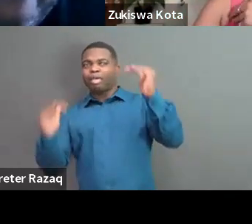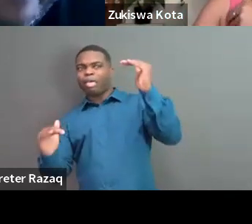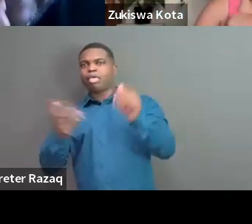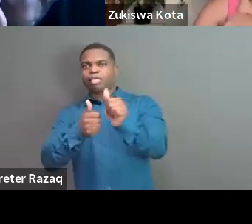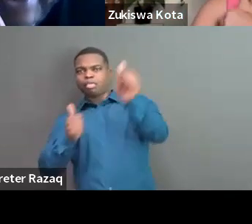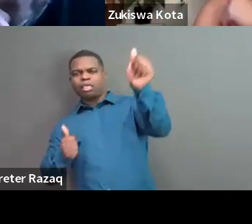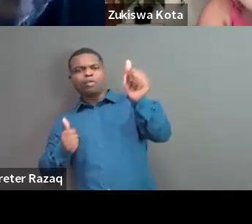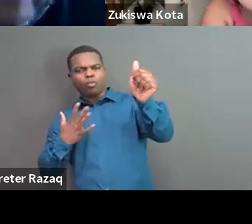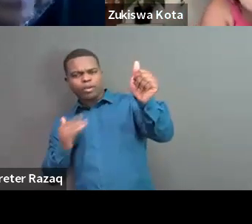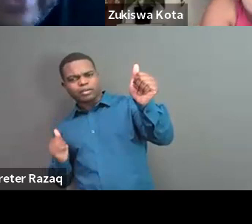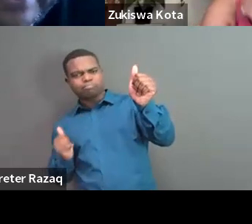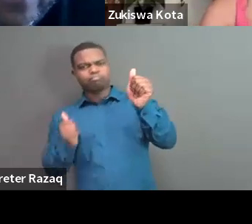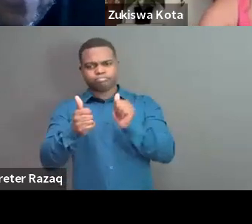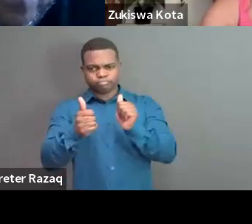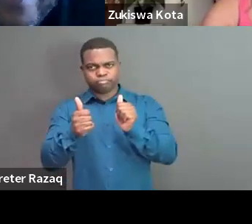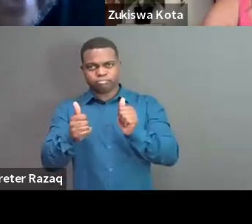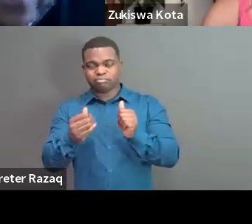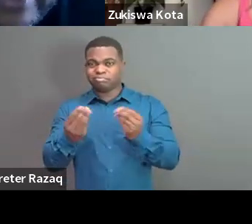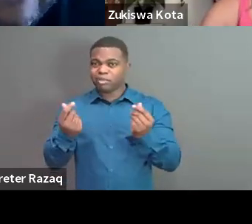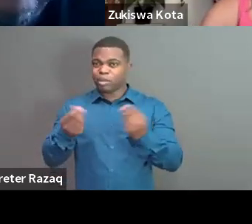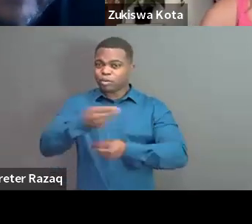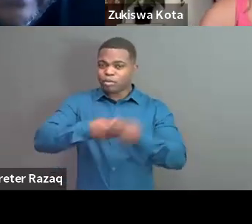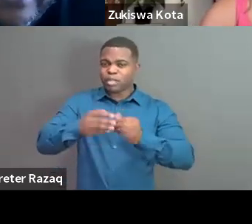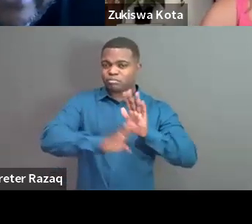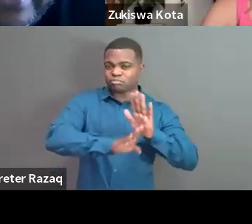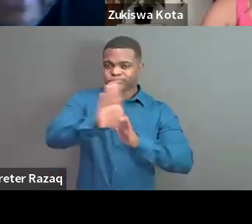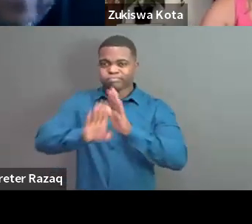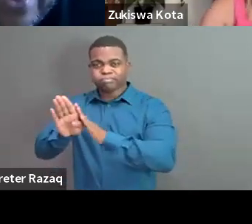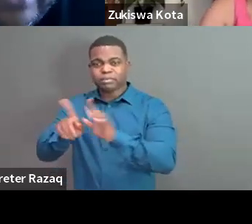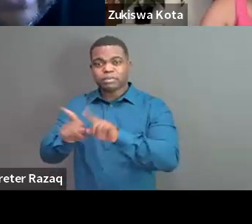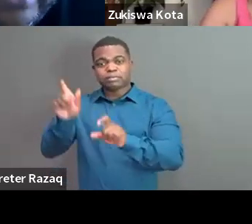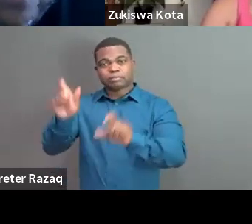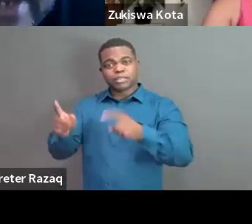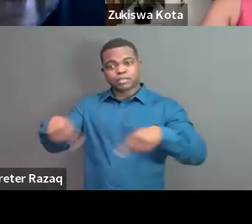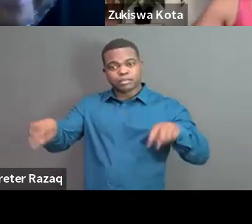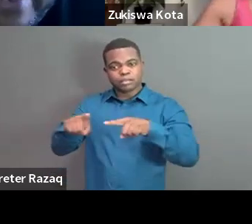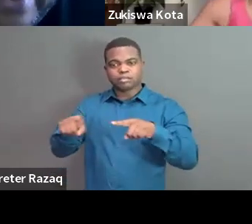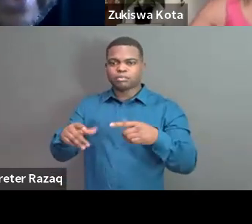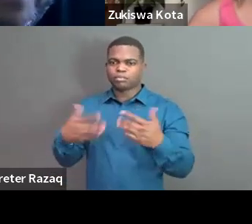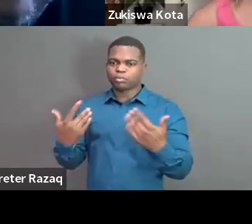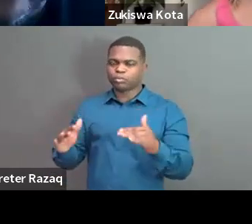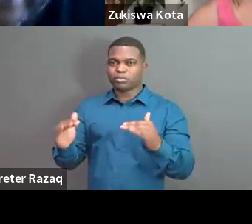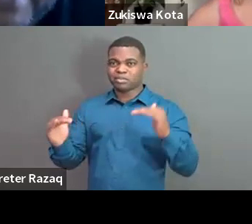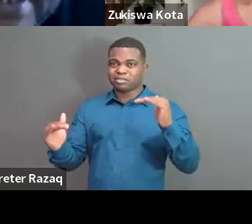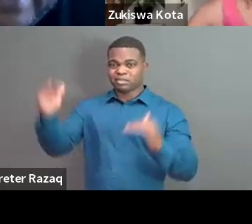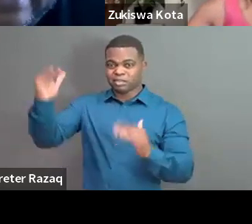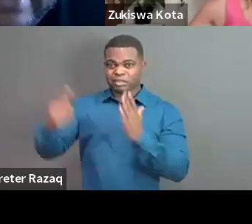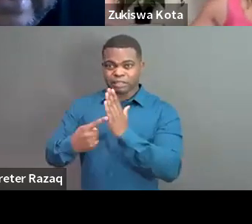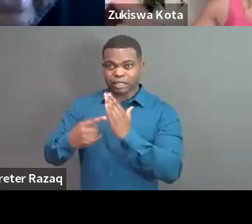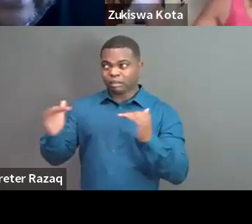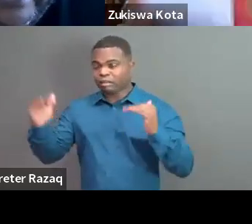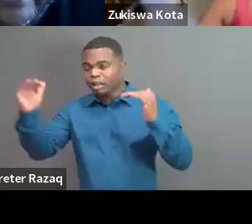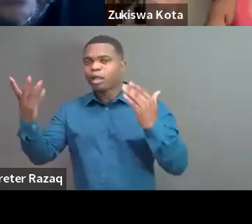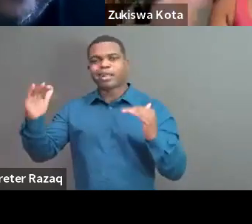private sector, government, and all of us to play that role to make sure that everyone left behind and we've got